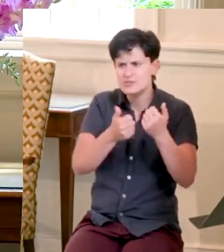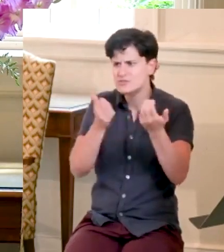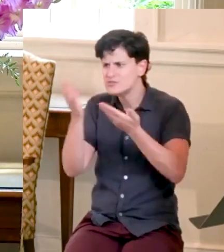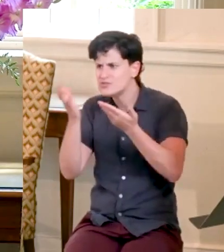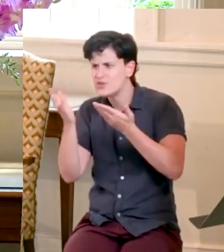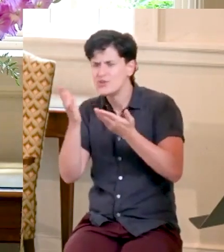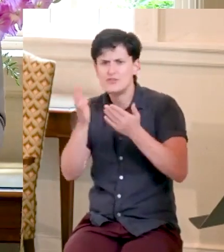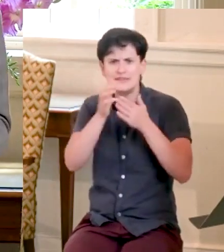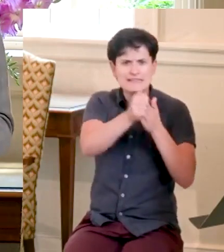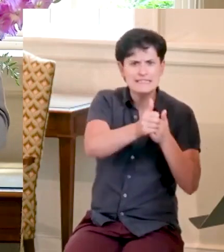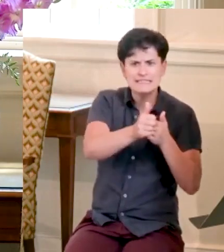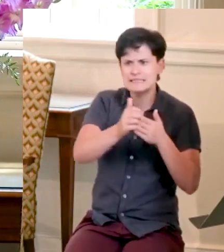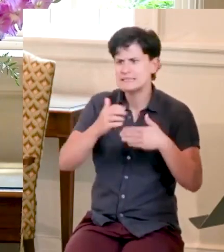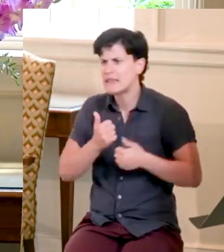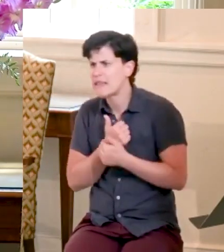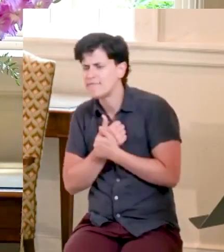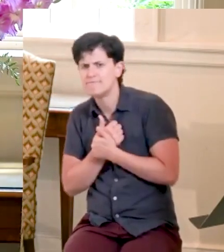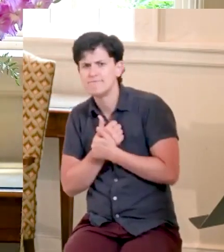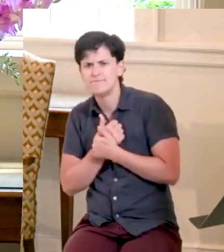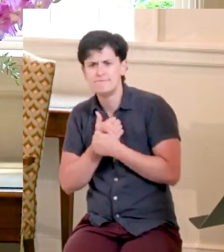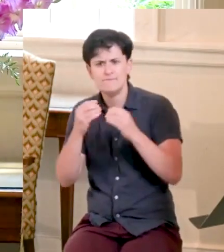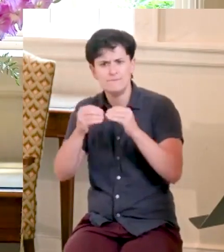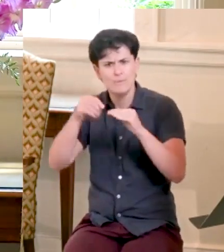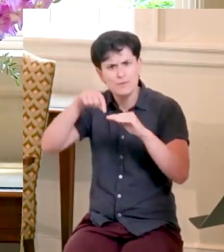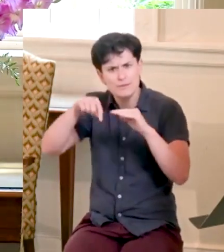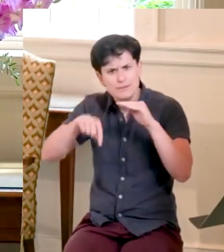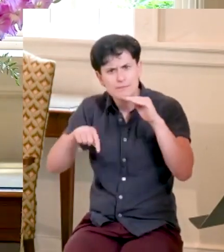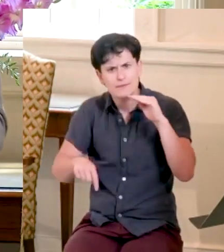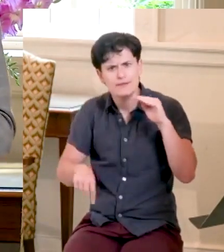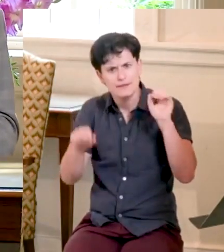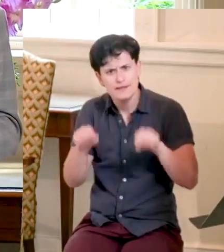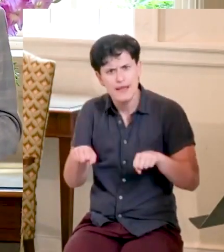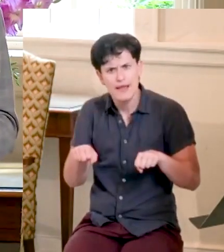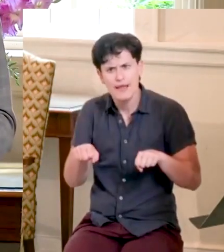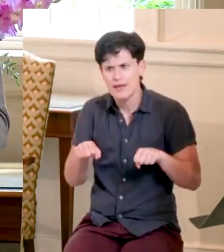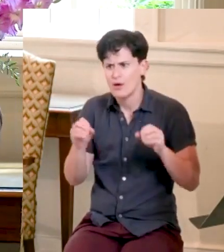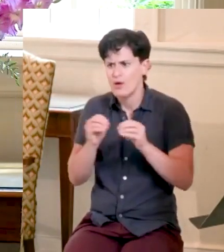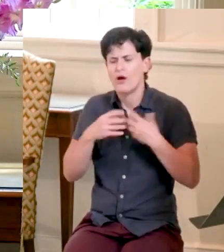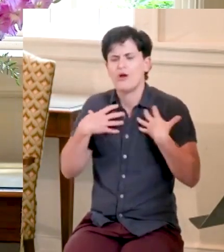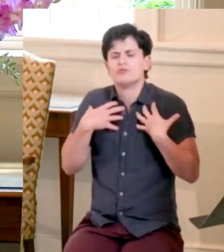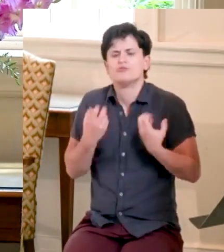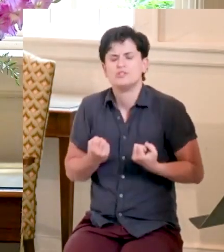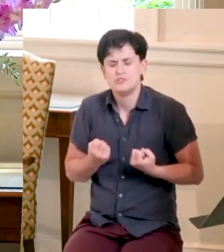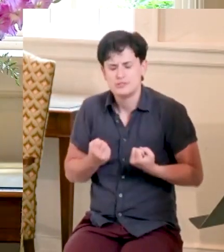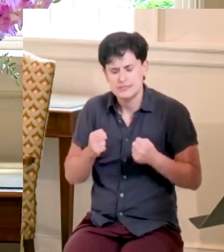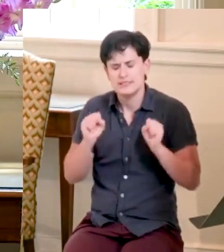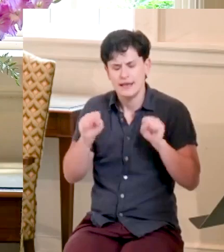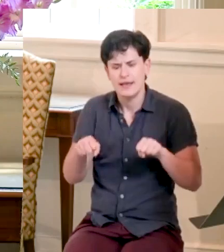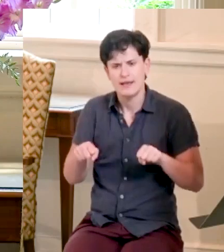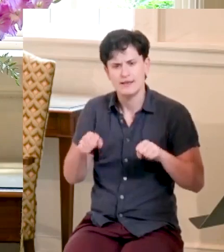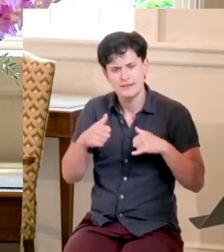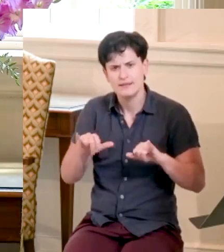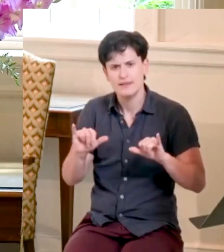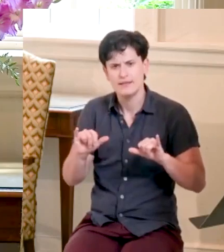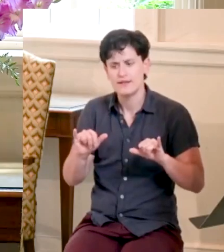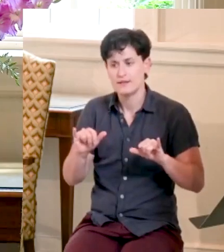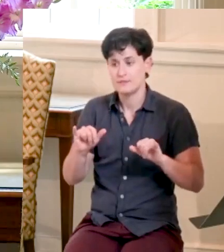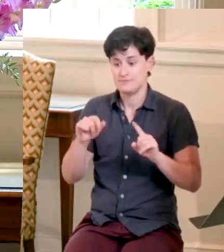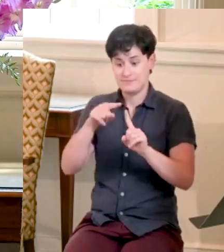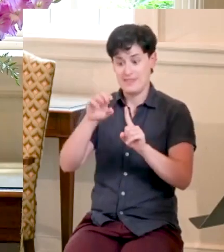lead, to love more deeply and more courageously. Now, she led